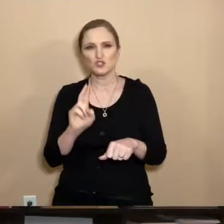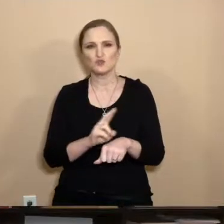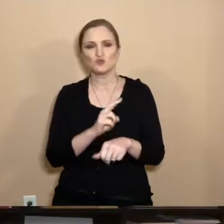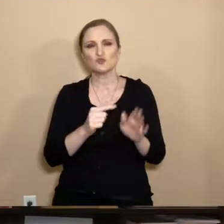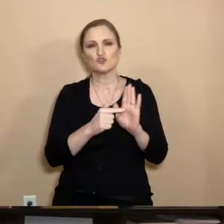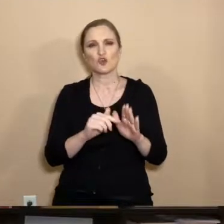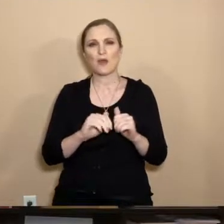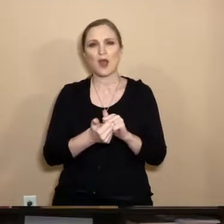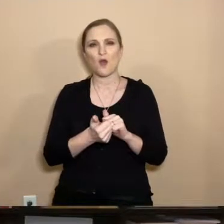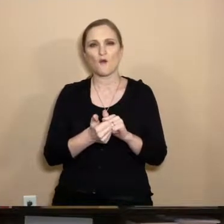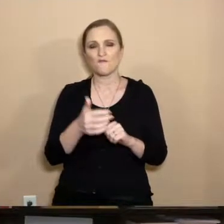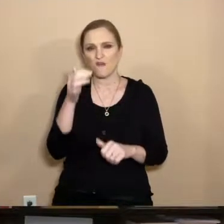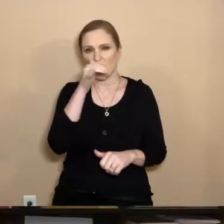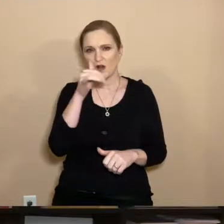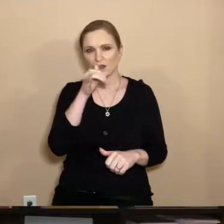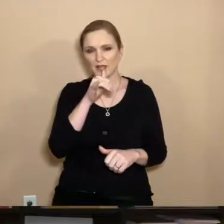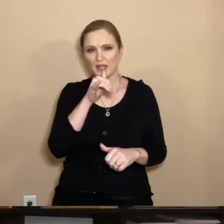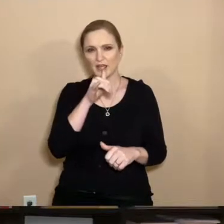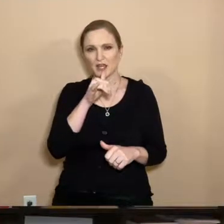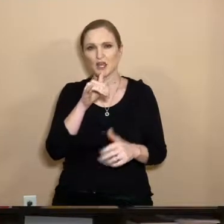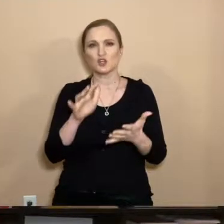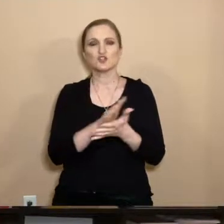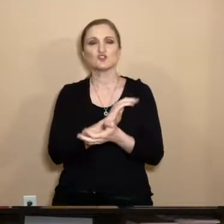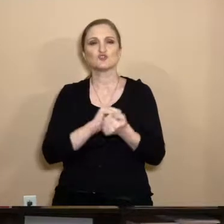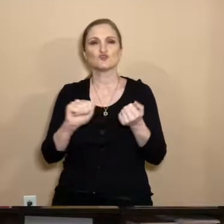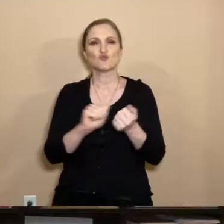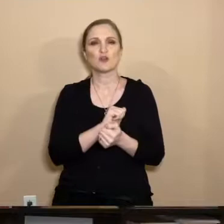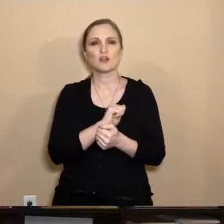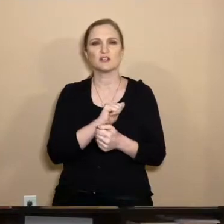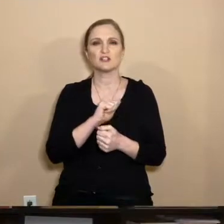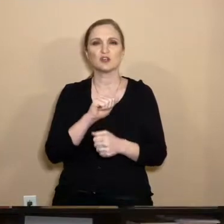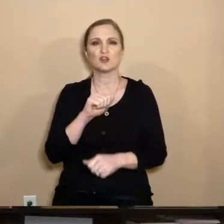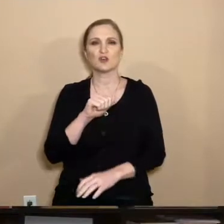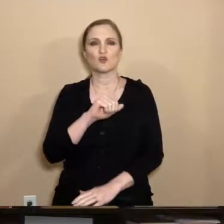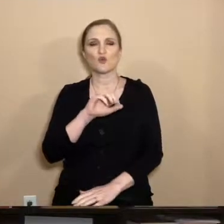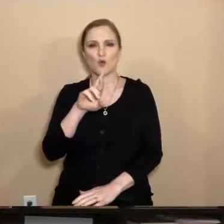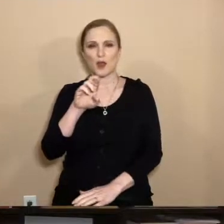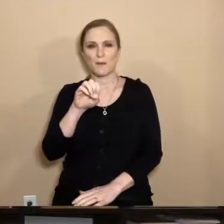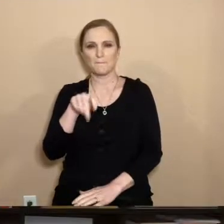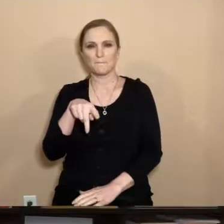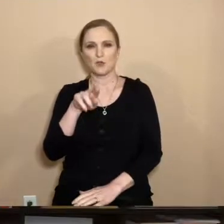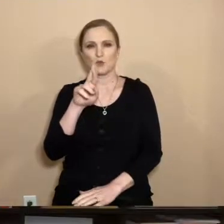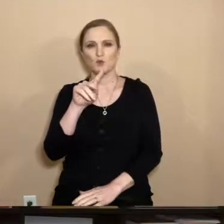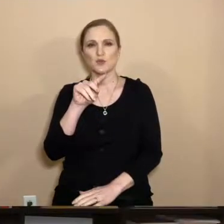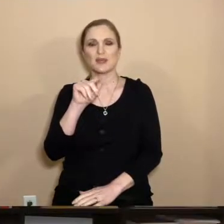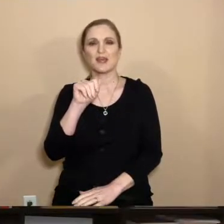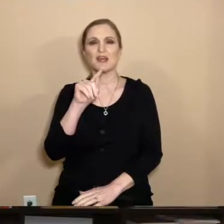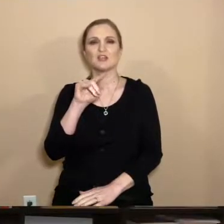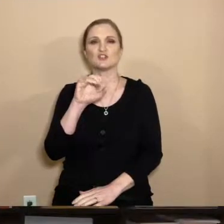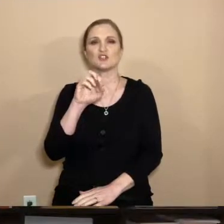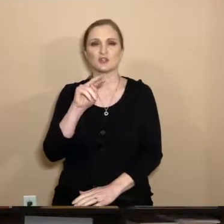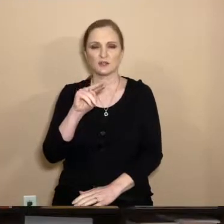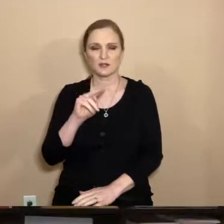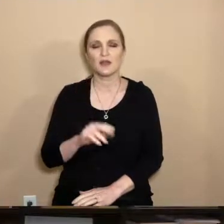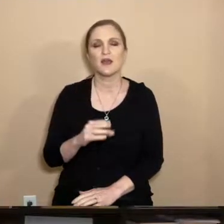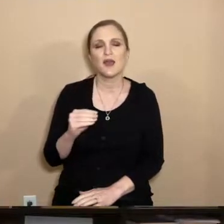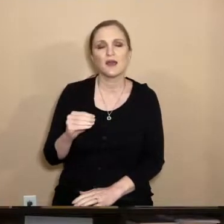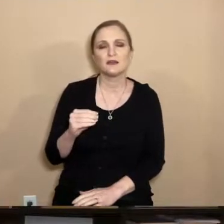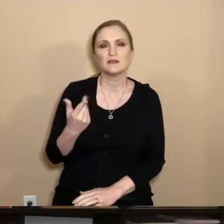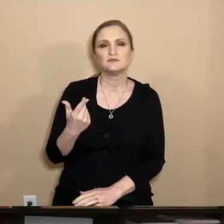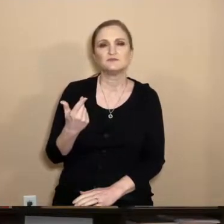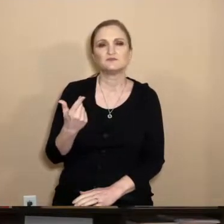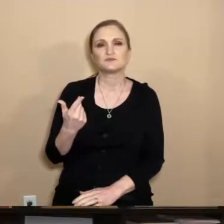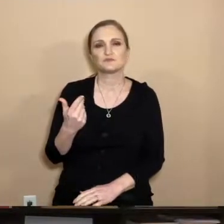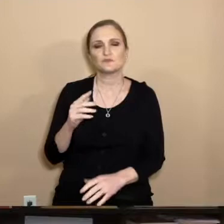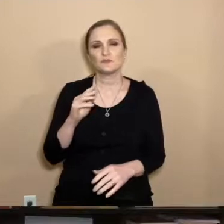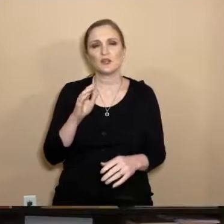folly ruins the reputation of the wise and honorable, and how does this apply to our day-to-day conduct? And when